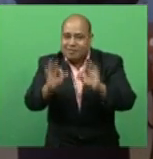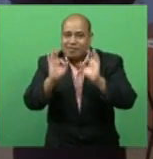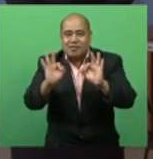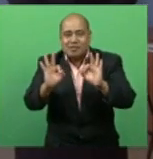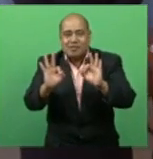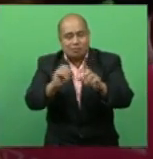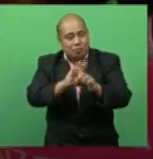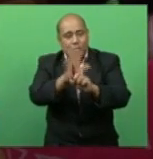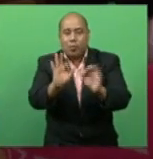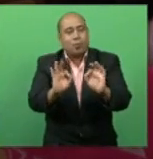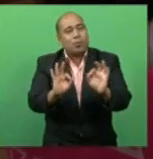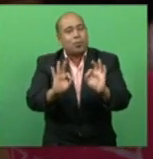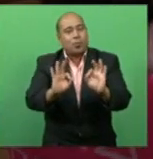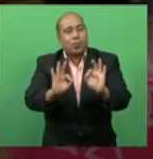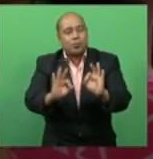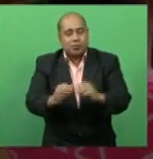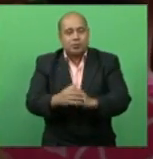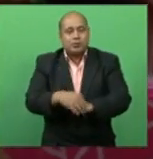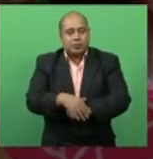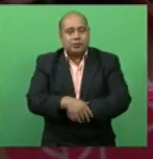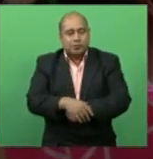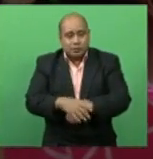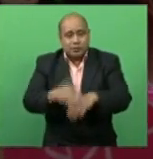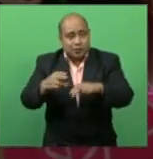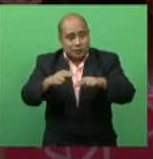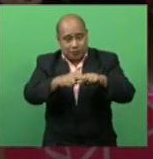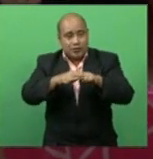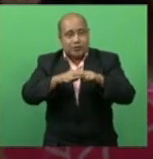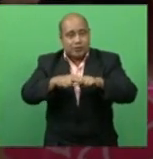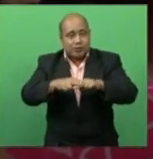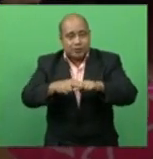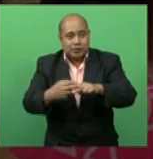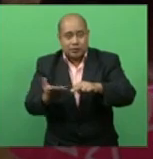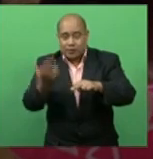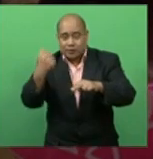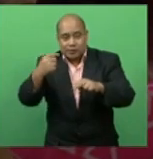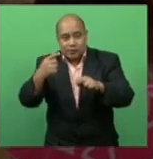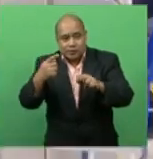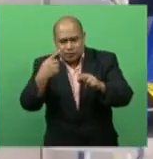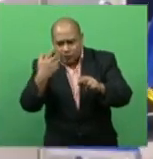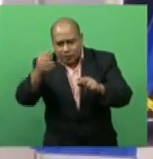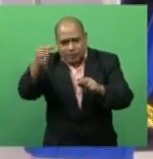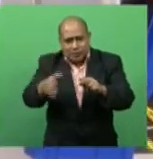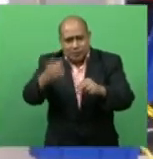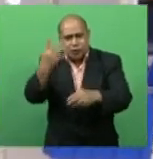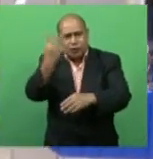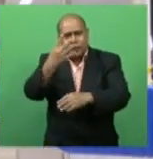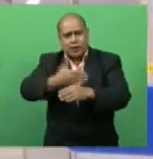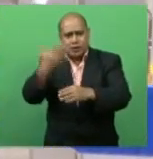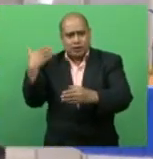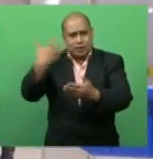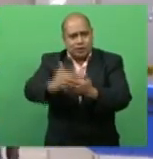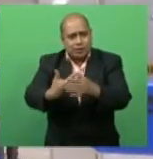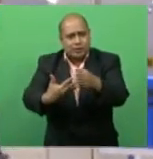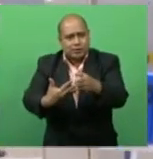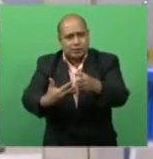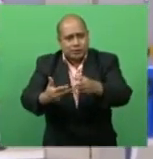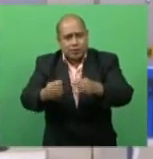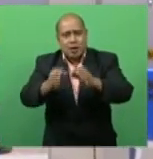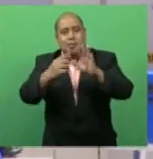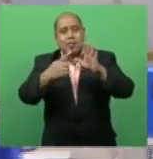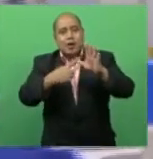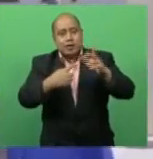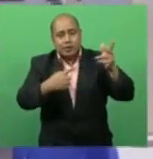positive cases. Fiji's last COVID-19 case was recorded 14 days ago in Ba. Most of the recovered patients have